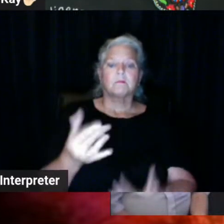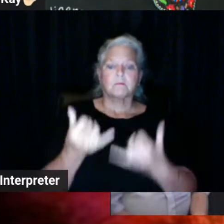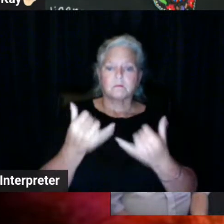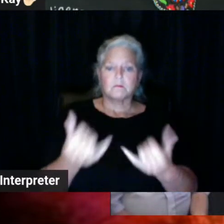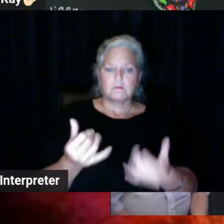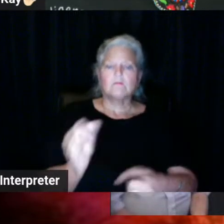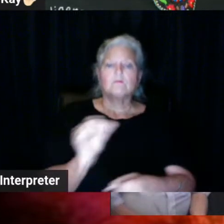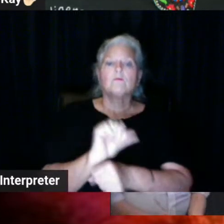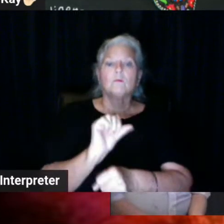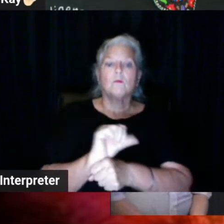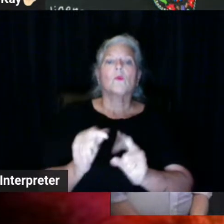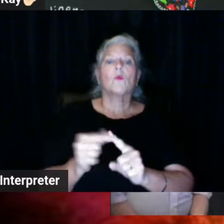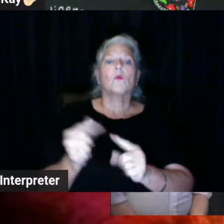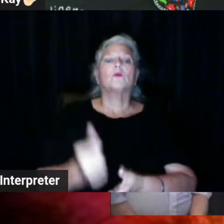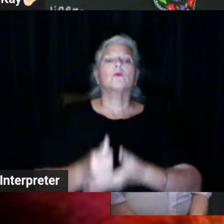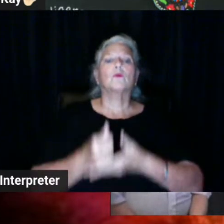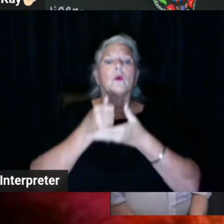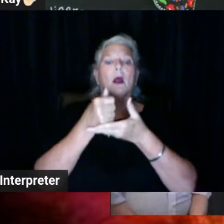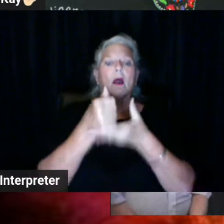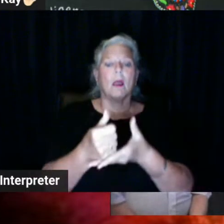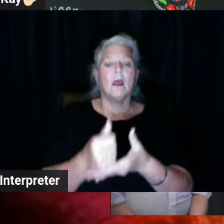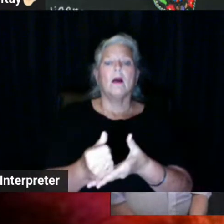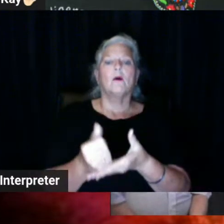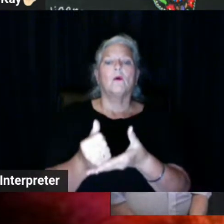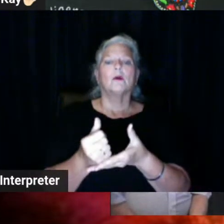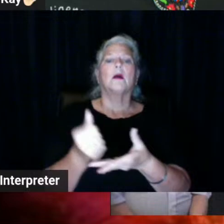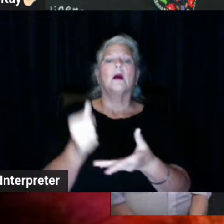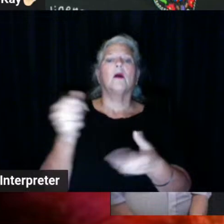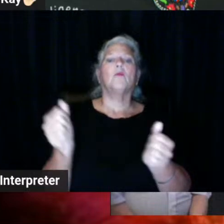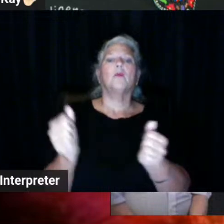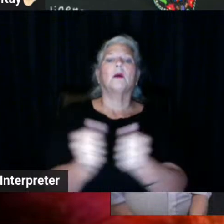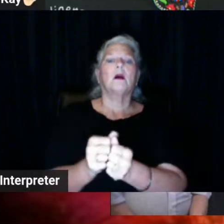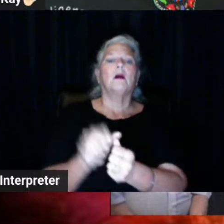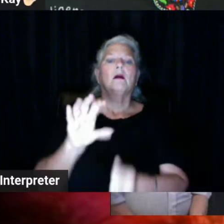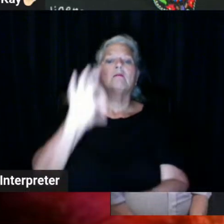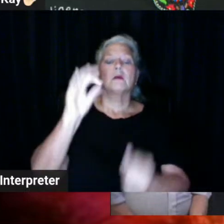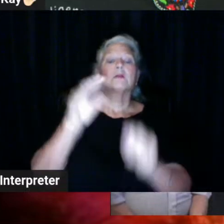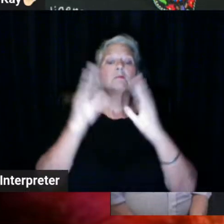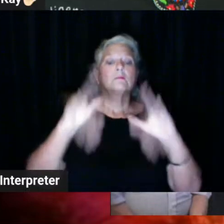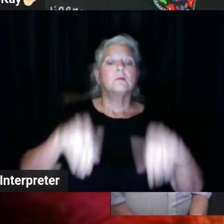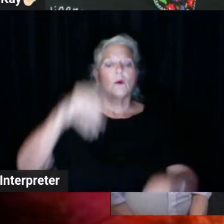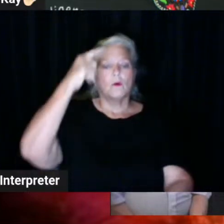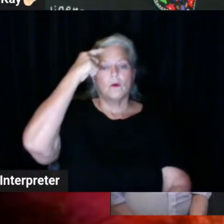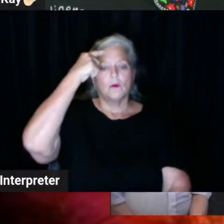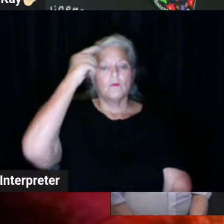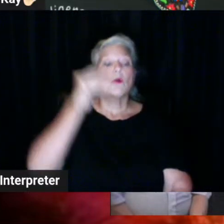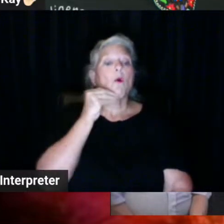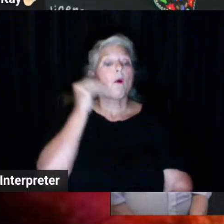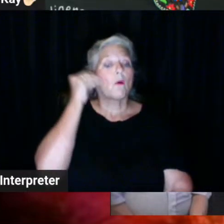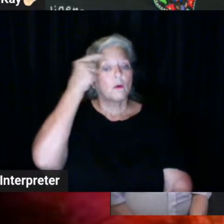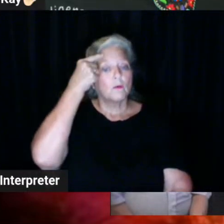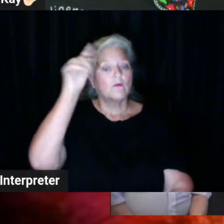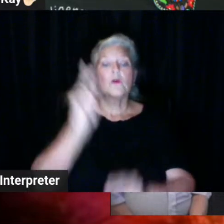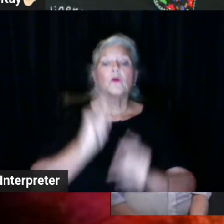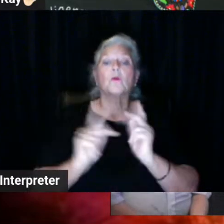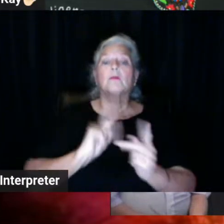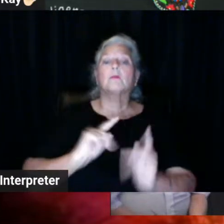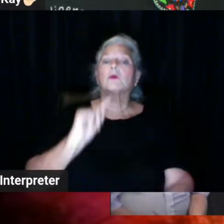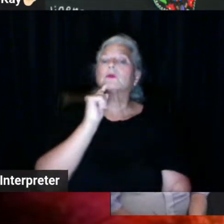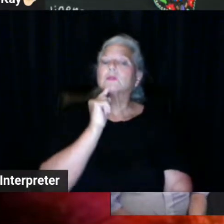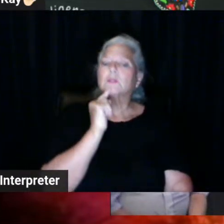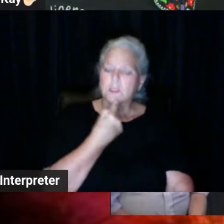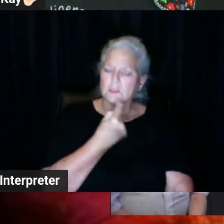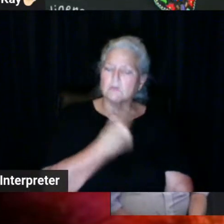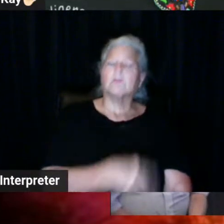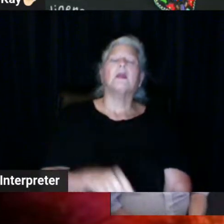health illness. I have reached out to Governor of the Massachusetts, Maura Healey, and Boston Mayor Michelle Wu regarding Jeffrey Farrington's property on